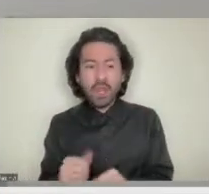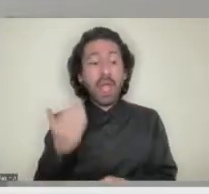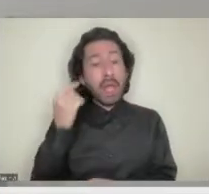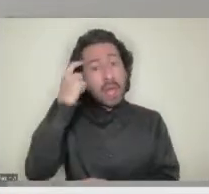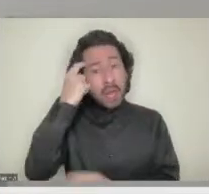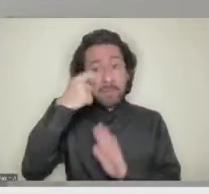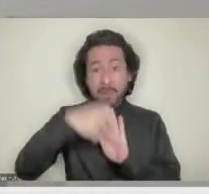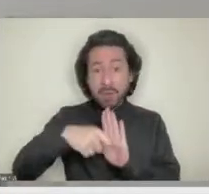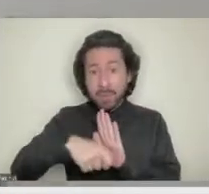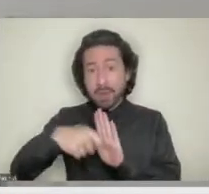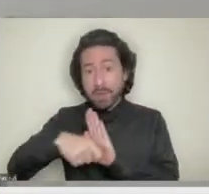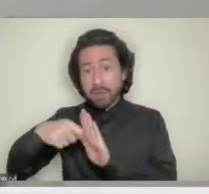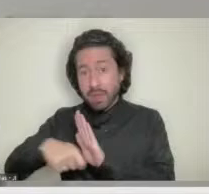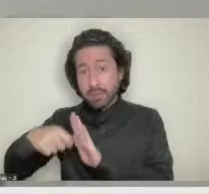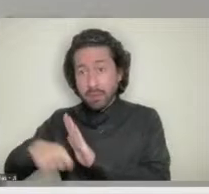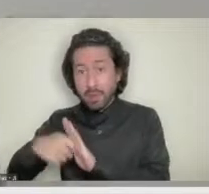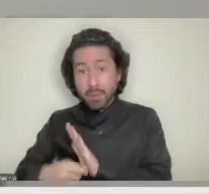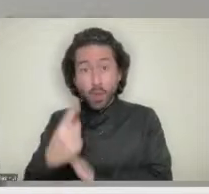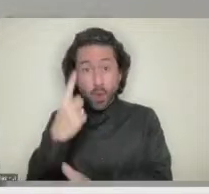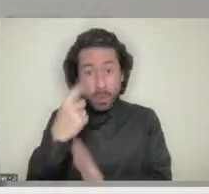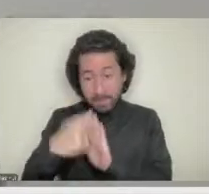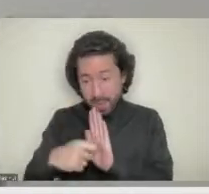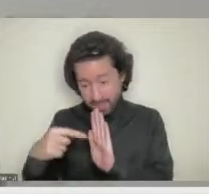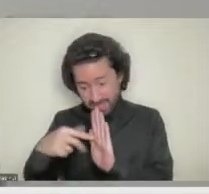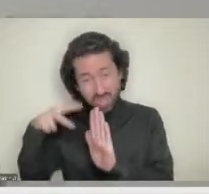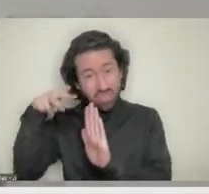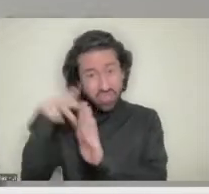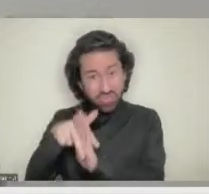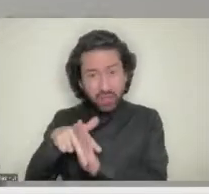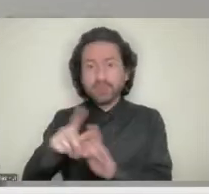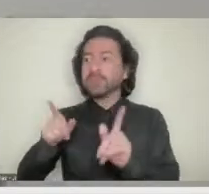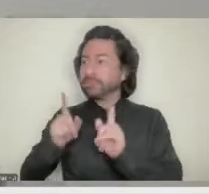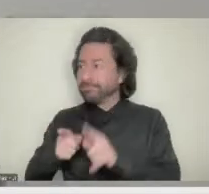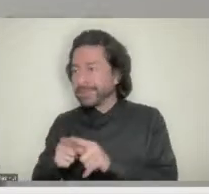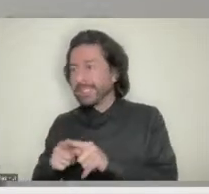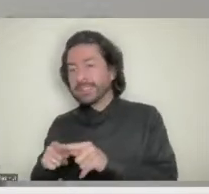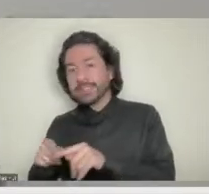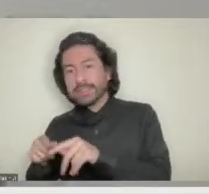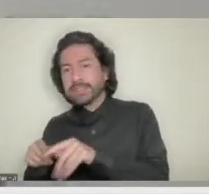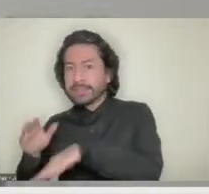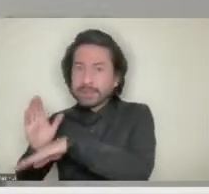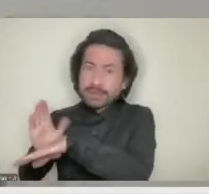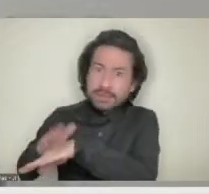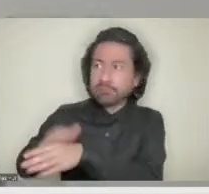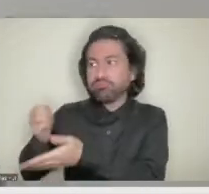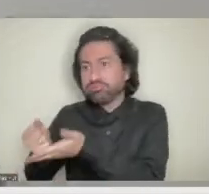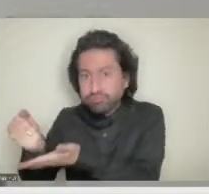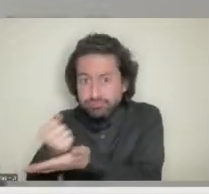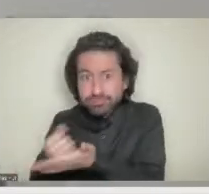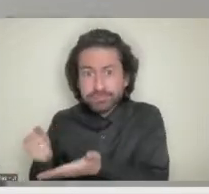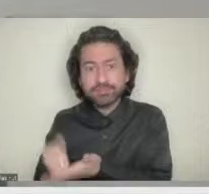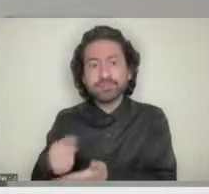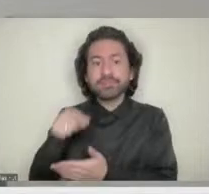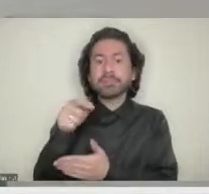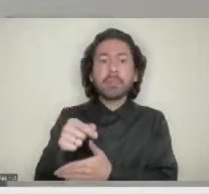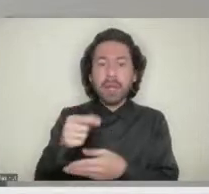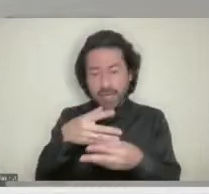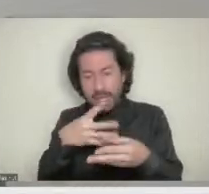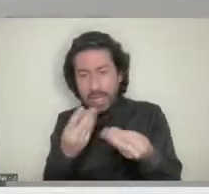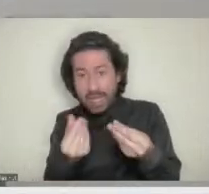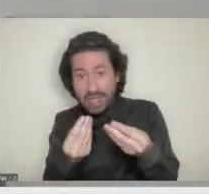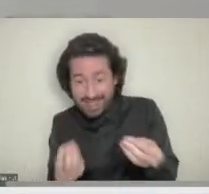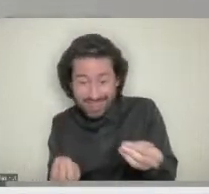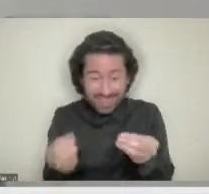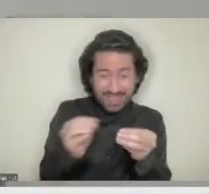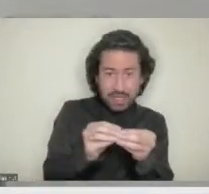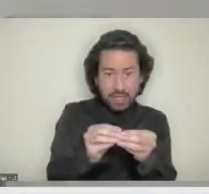And sometimes if you didn't, and before, if you didn't pay 1 month, you had to go through all types of